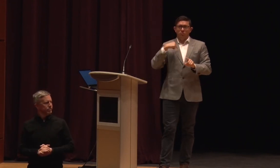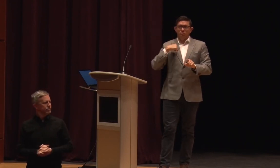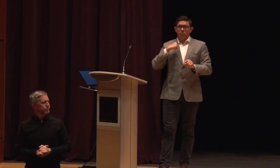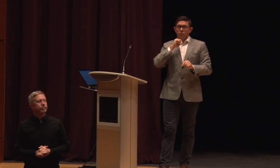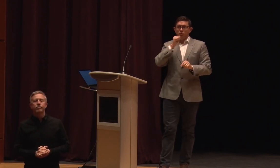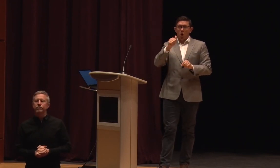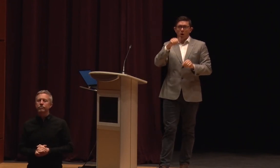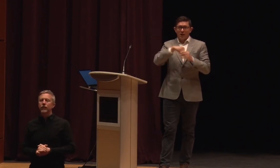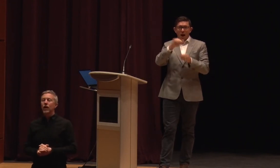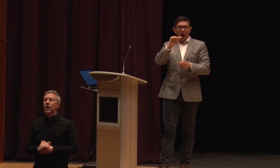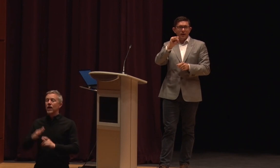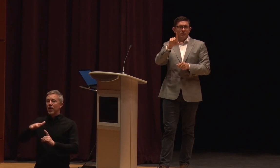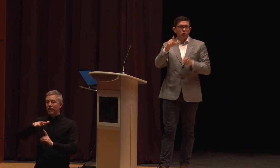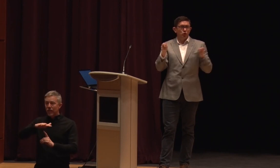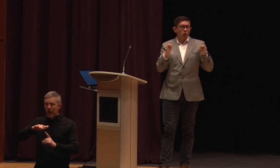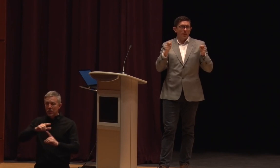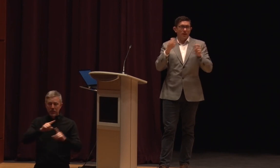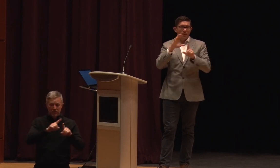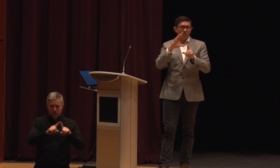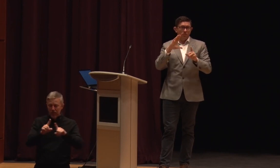Now, through those environments,